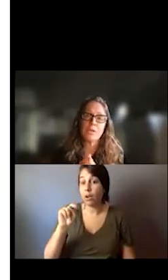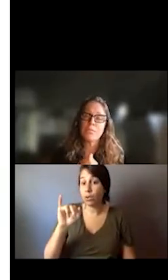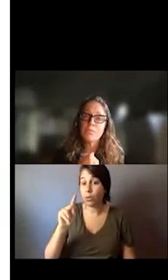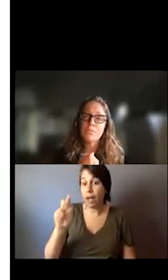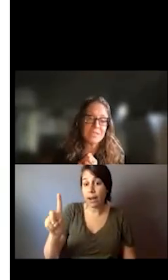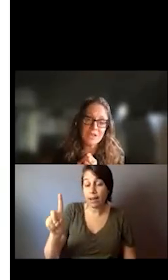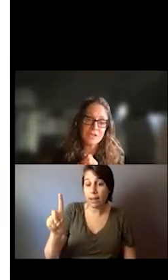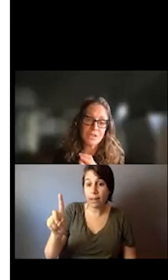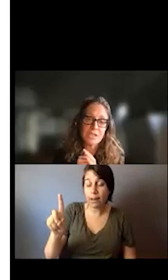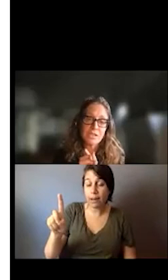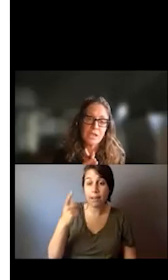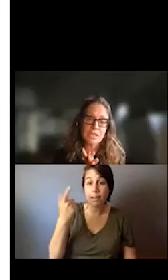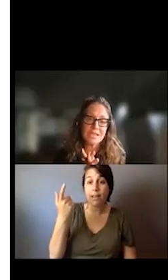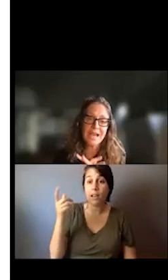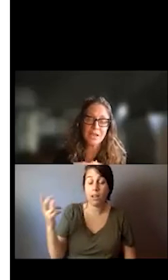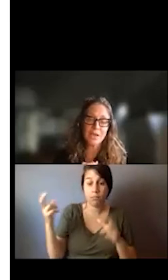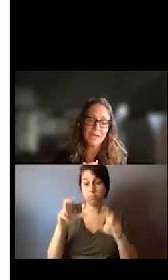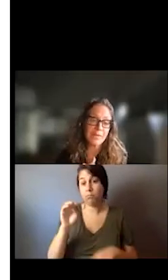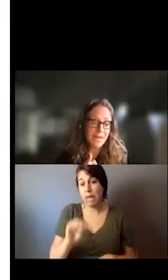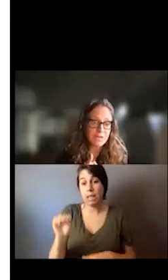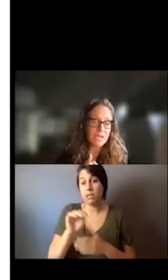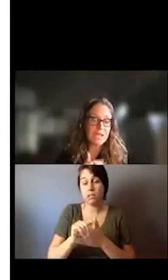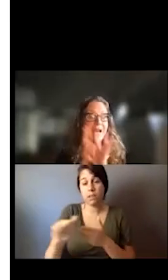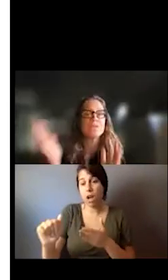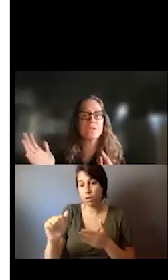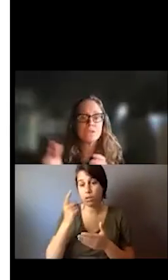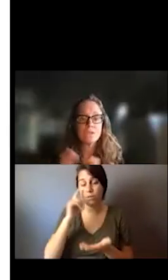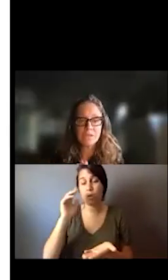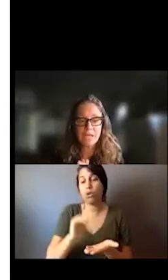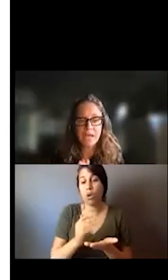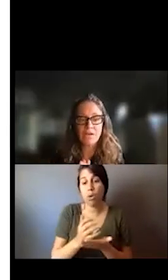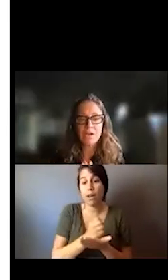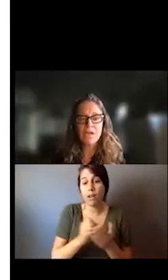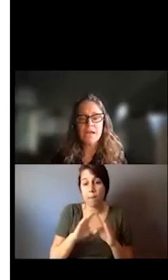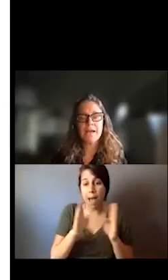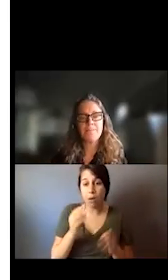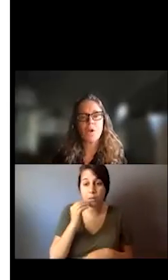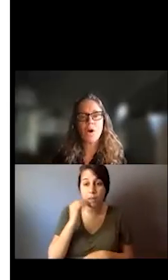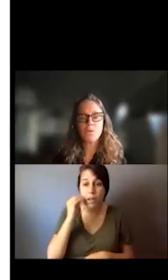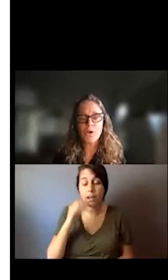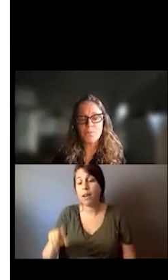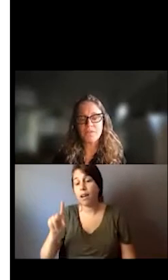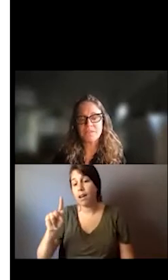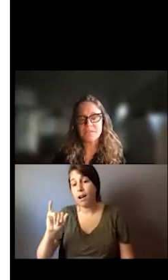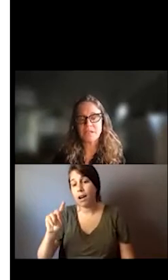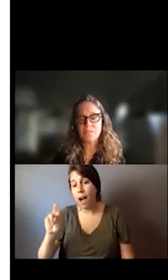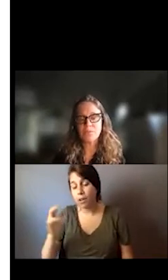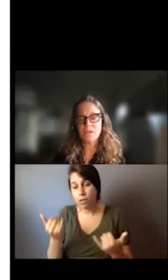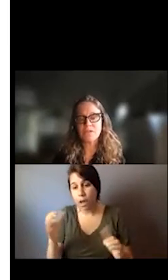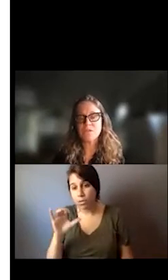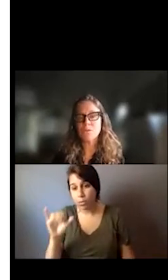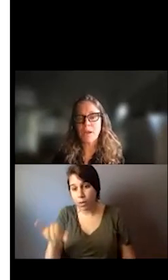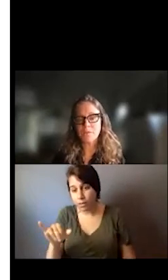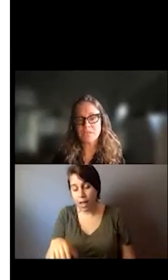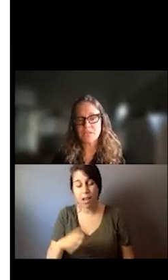has put millions of dollars into low-income housing. Kaiser is doing that now, all with the hope that this is